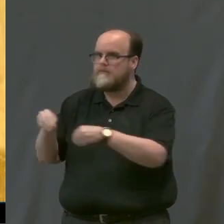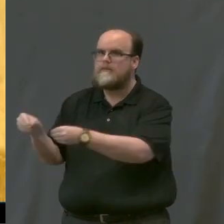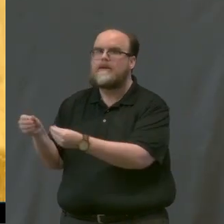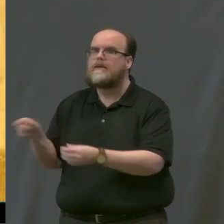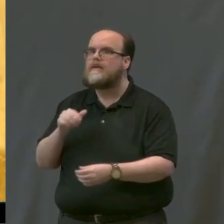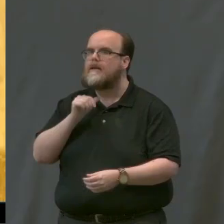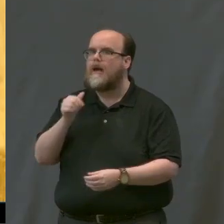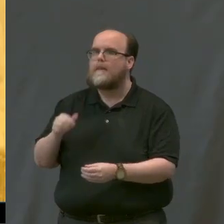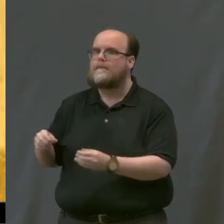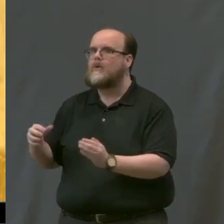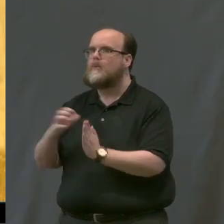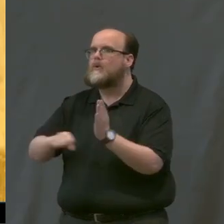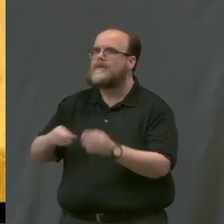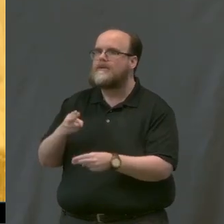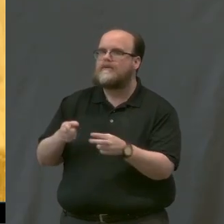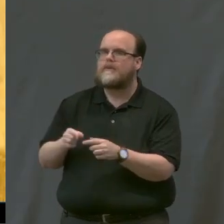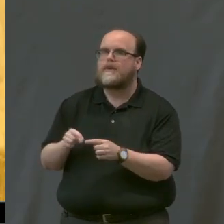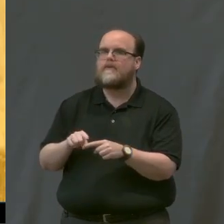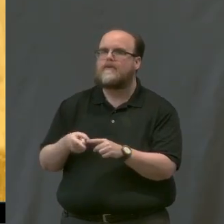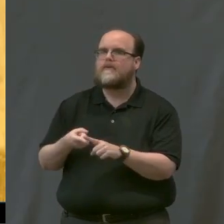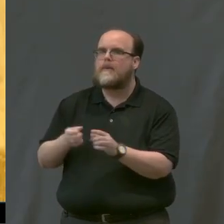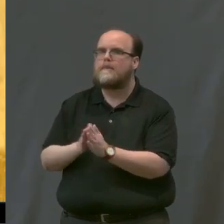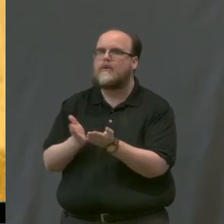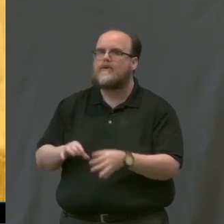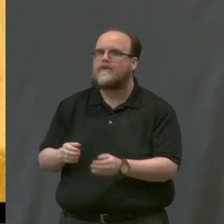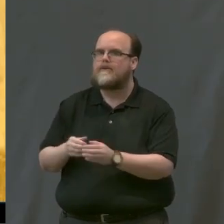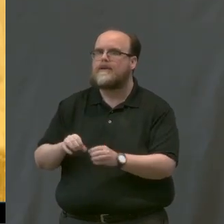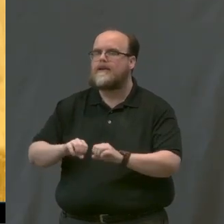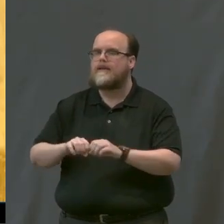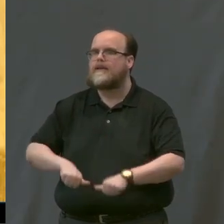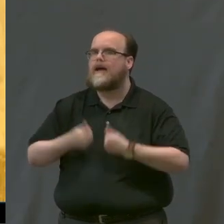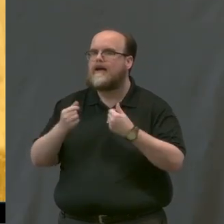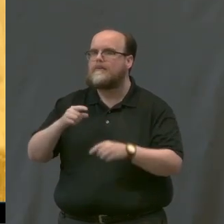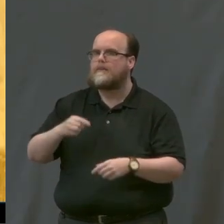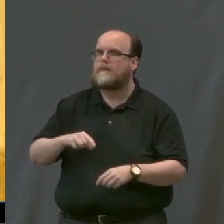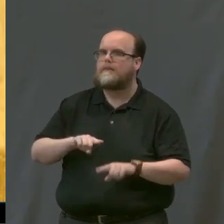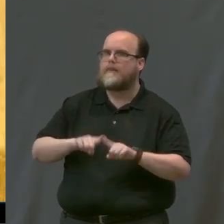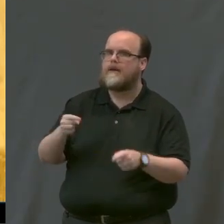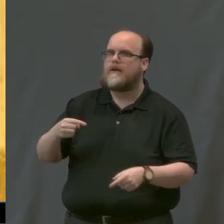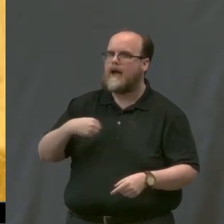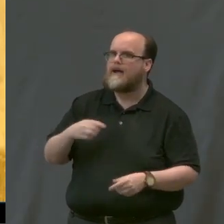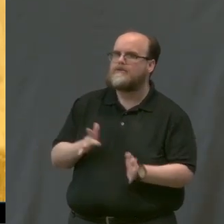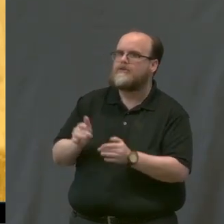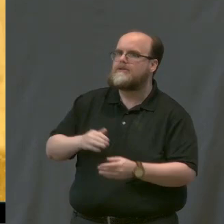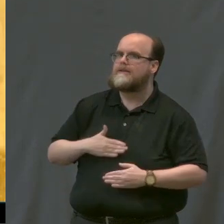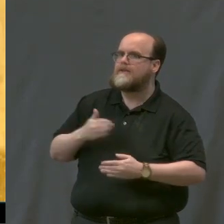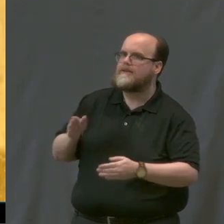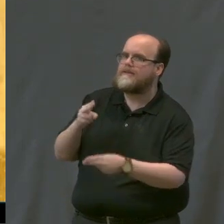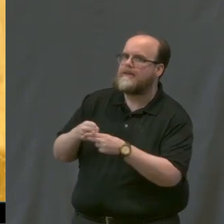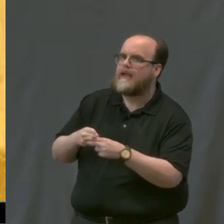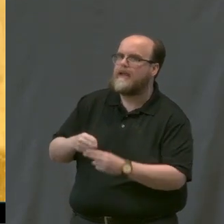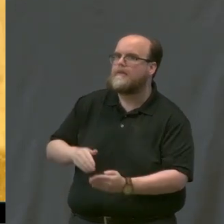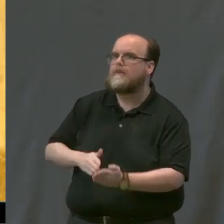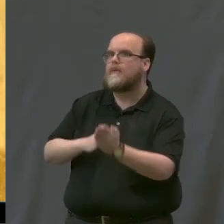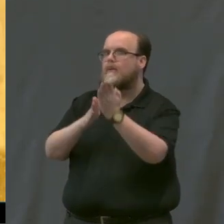of life, but I will confess his name before my Father and before his angels. I will confess his name. I